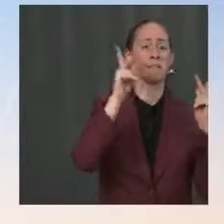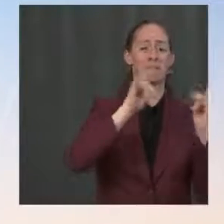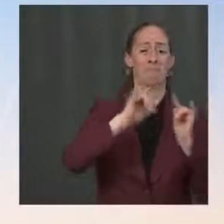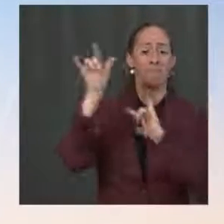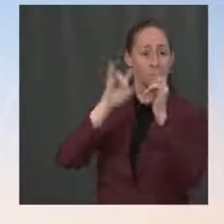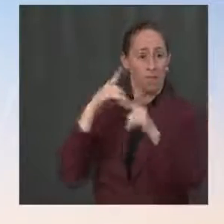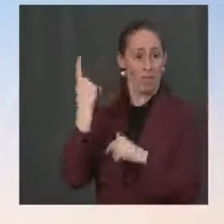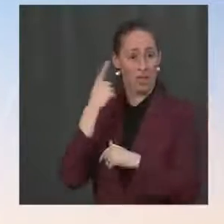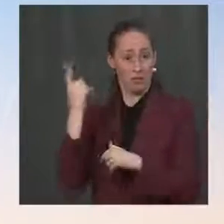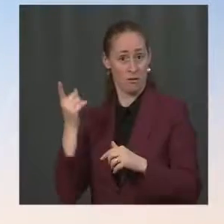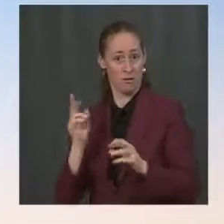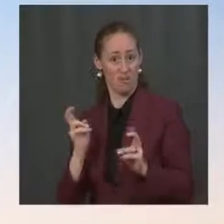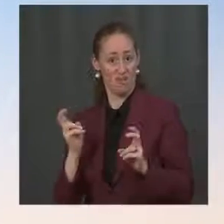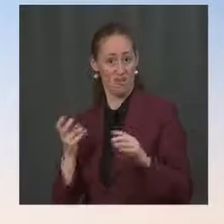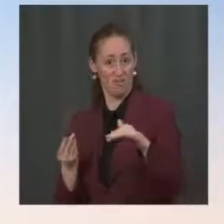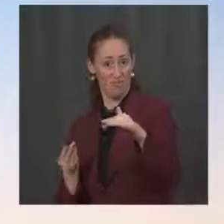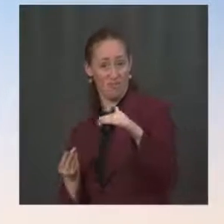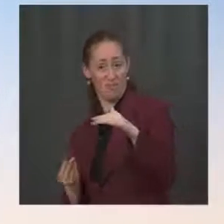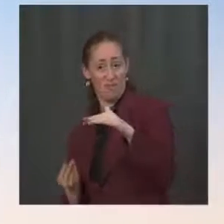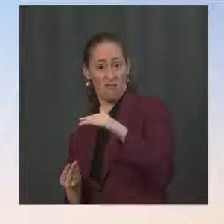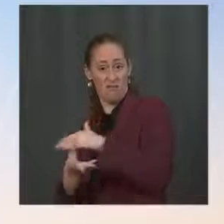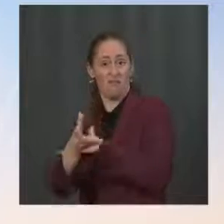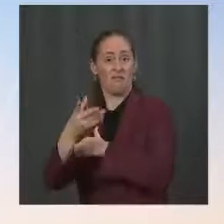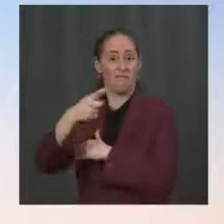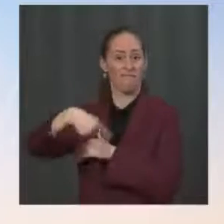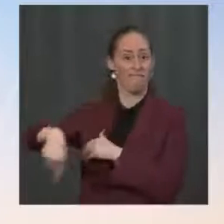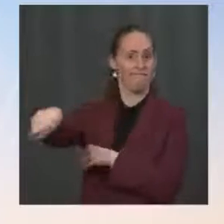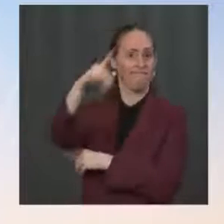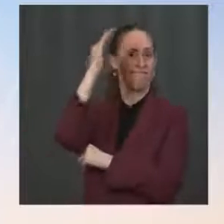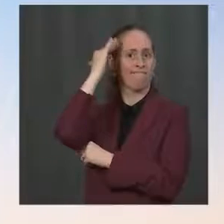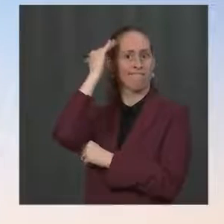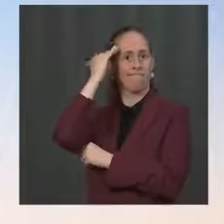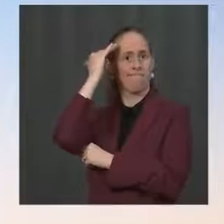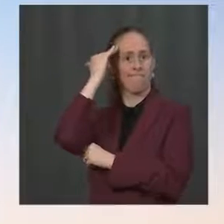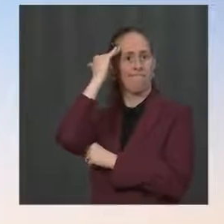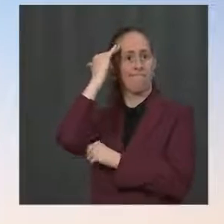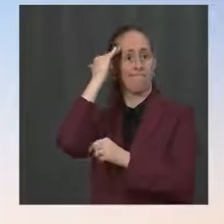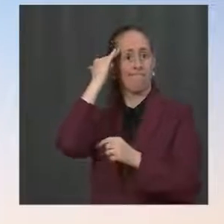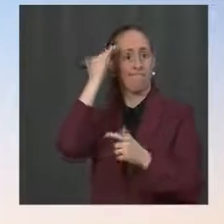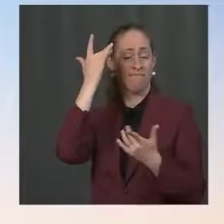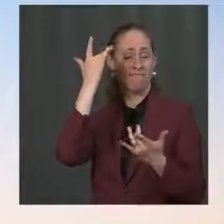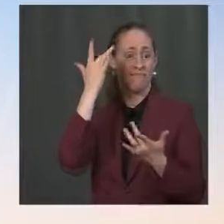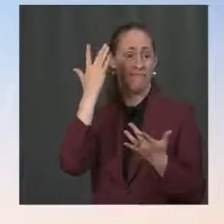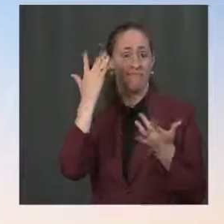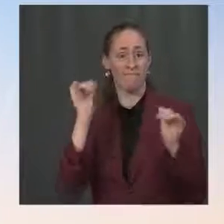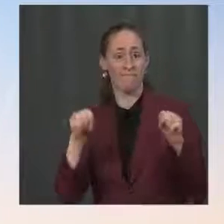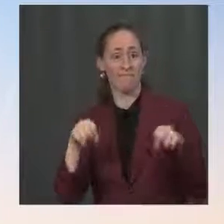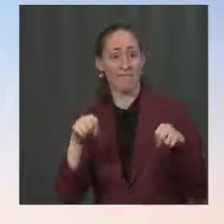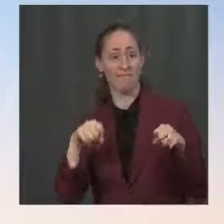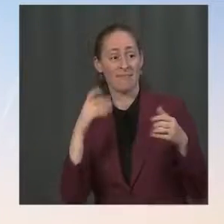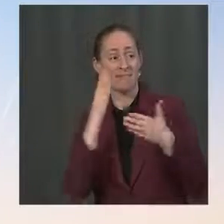public for a sort of harsh reality that some Americans might still be left on the ground there when